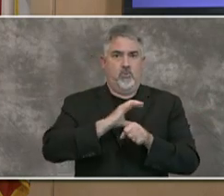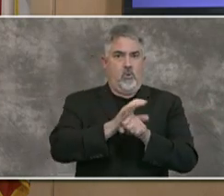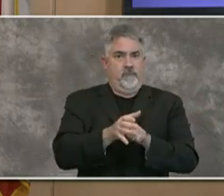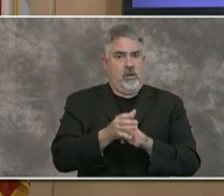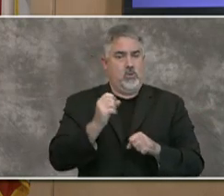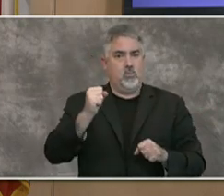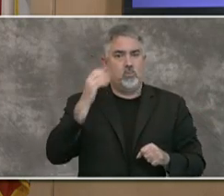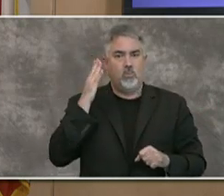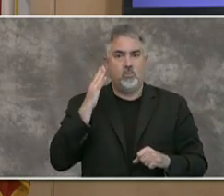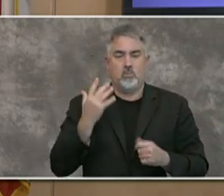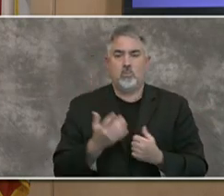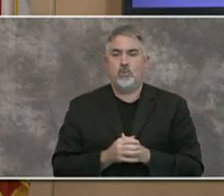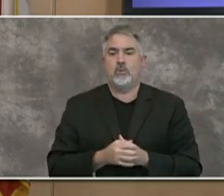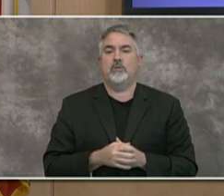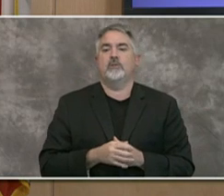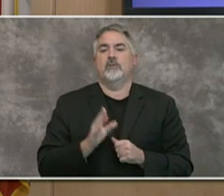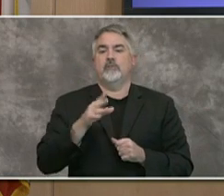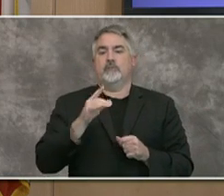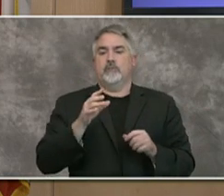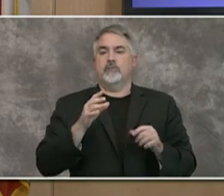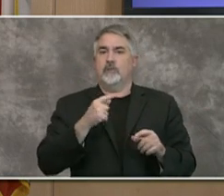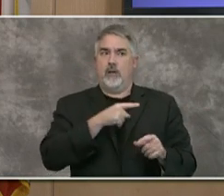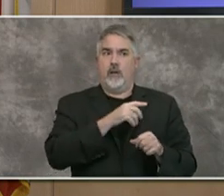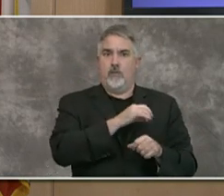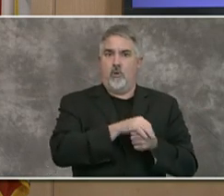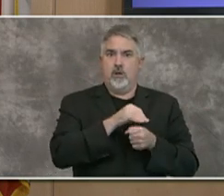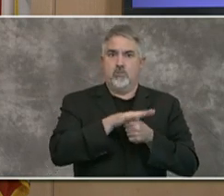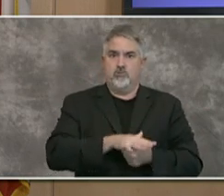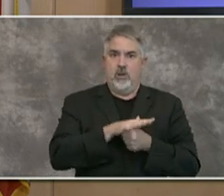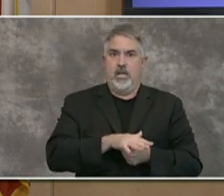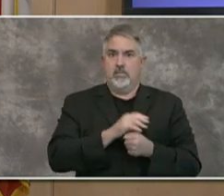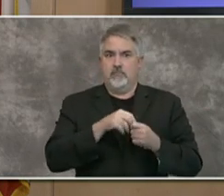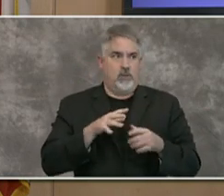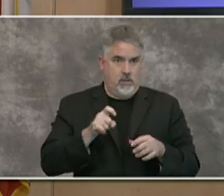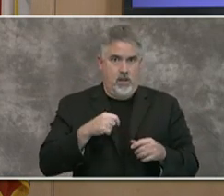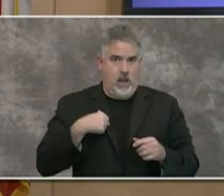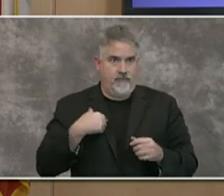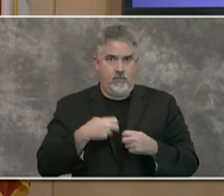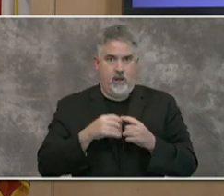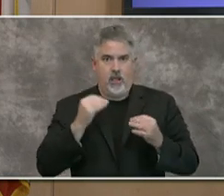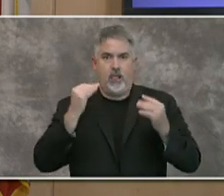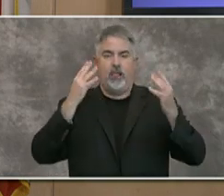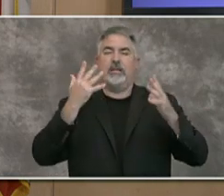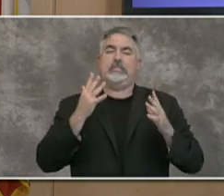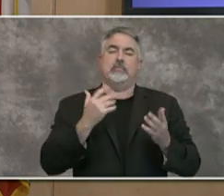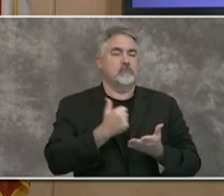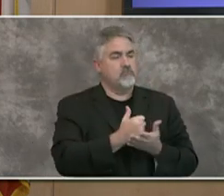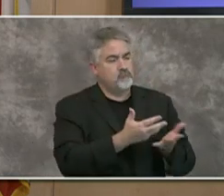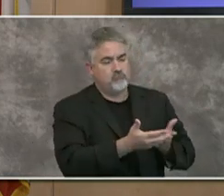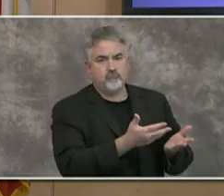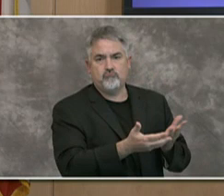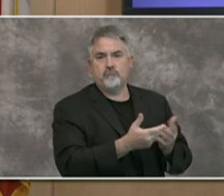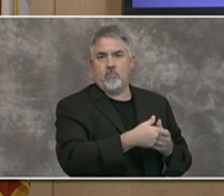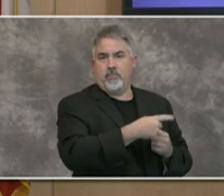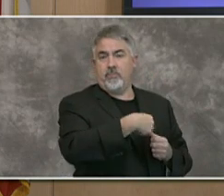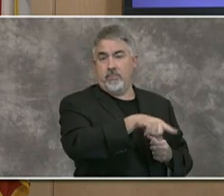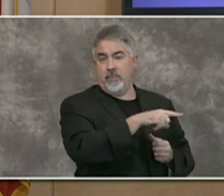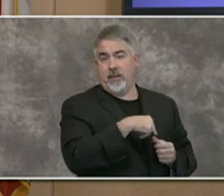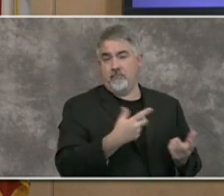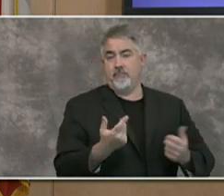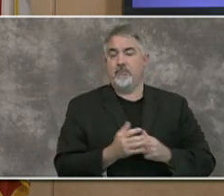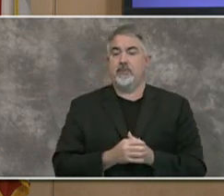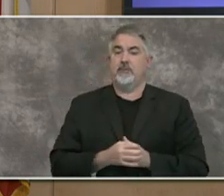could create a much greater sense of anxiety and uncertainty. And so the simple act of each and every one of us personally reaching out to someone that we